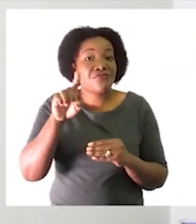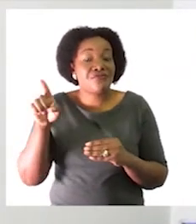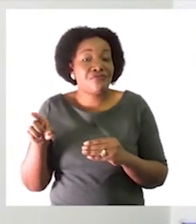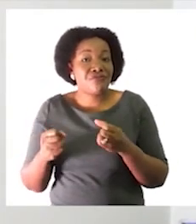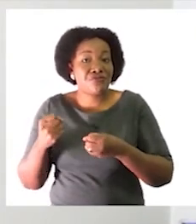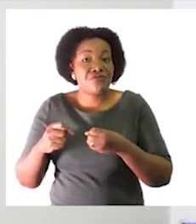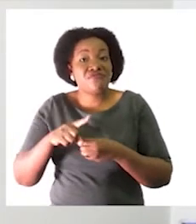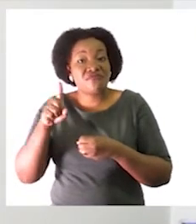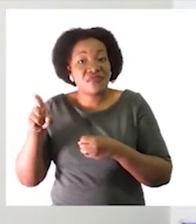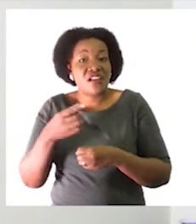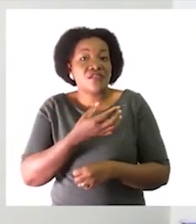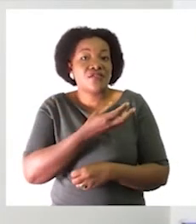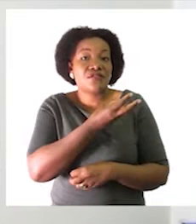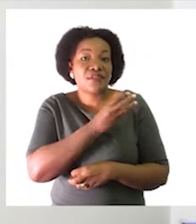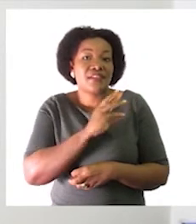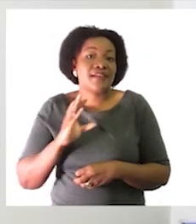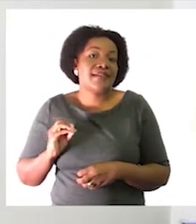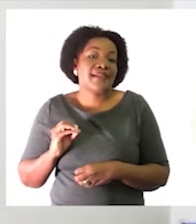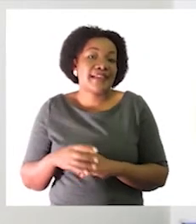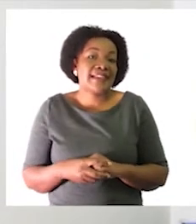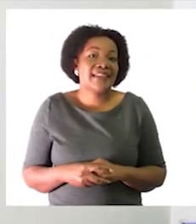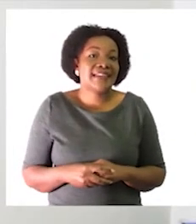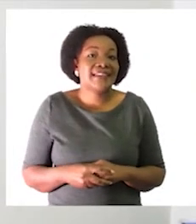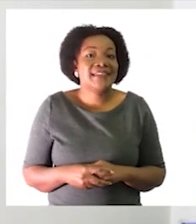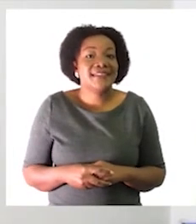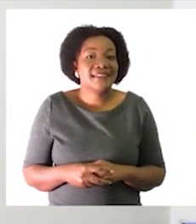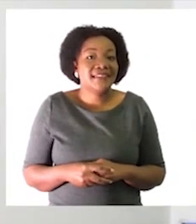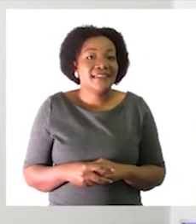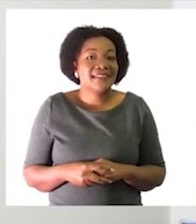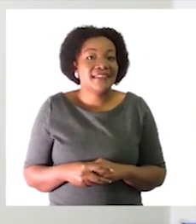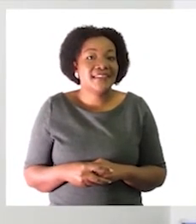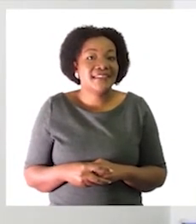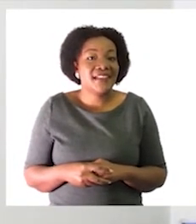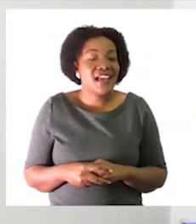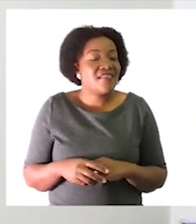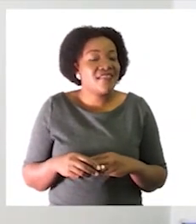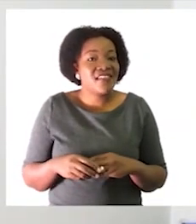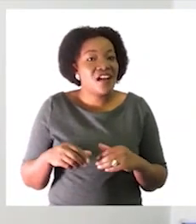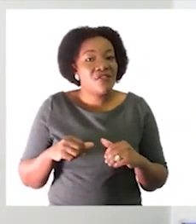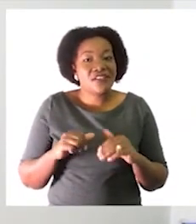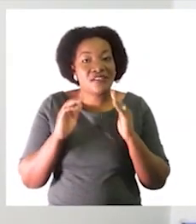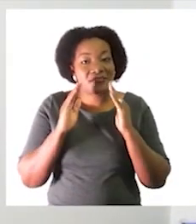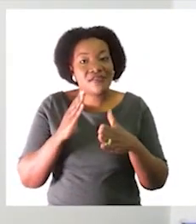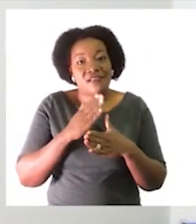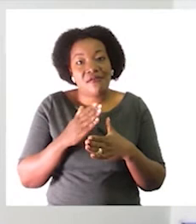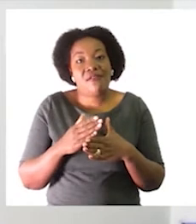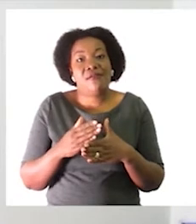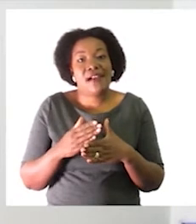towards 60. Very good. Now I would like for us to look on our activity that we have.